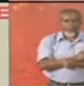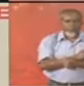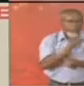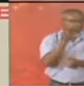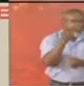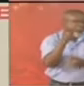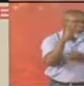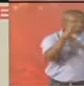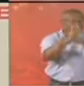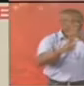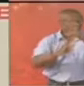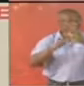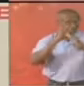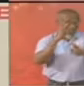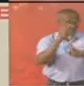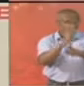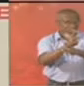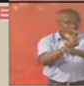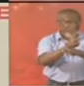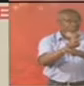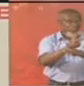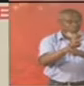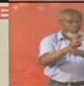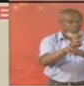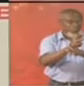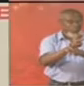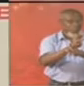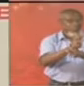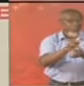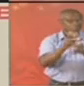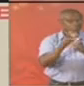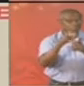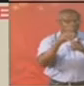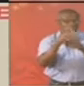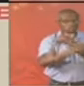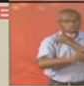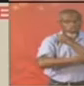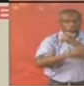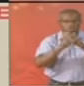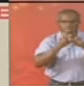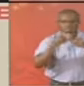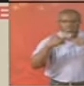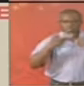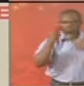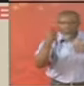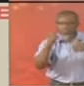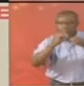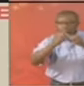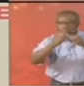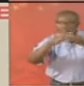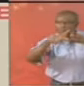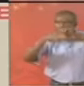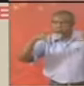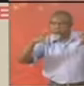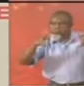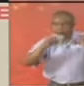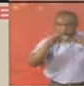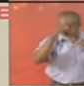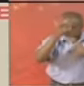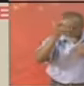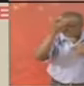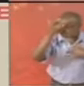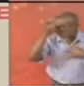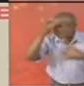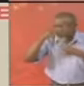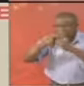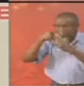the countries that were driving the epidemic with their high numbers, we're now seeing the global population coming down the other